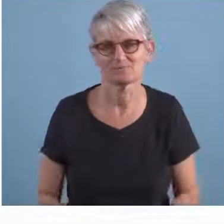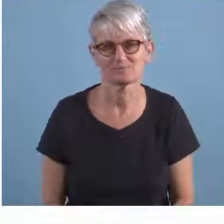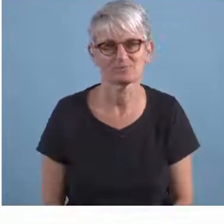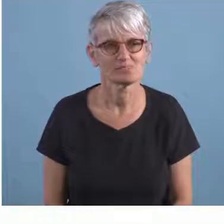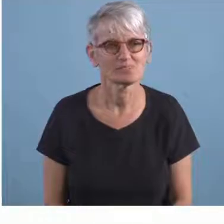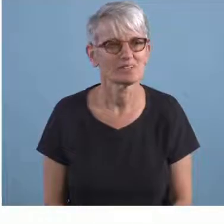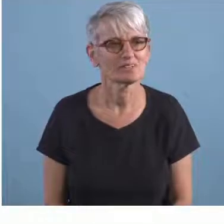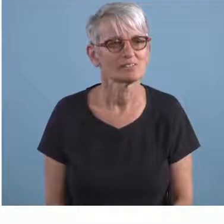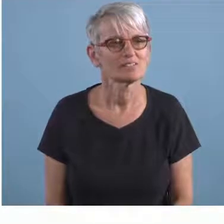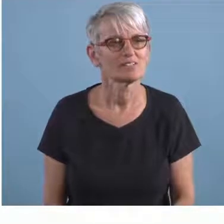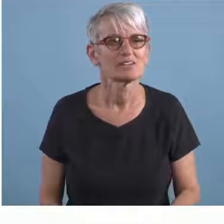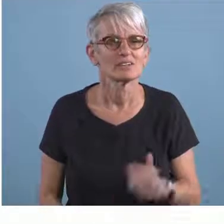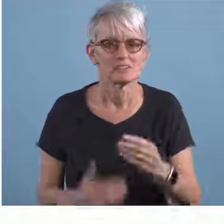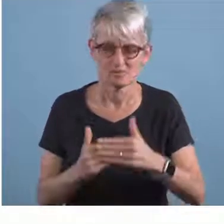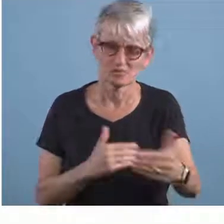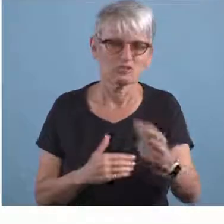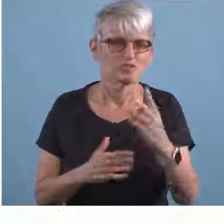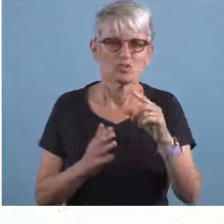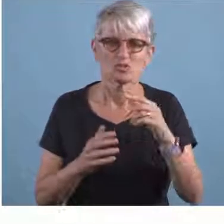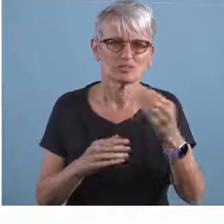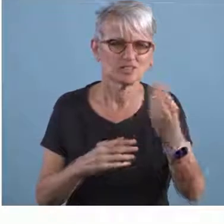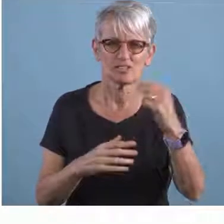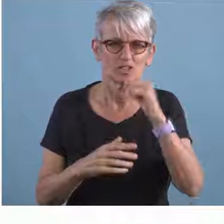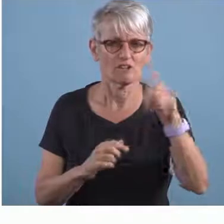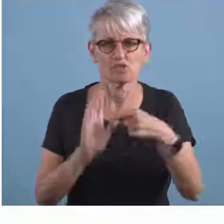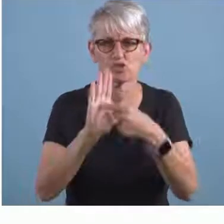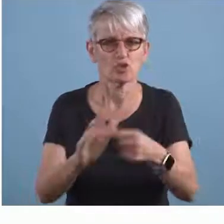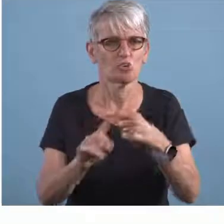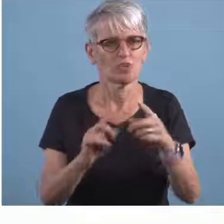The next several slides you don't need to show, but they're just all the